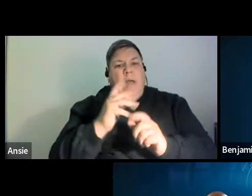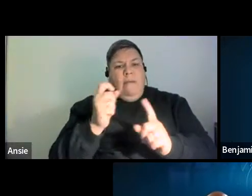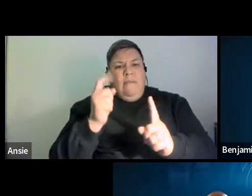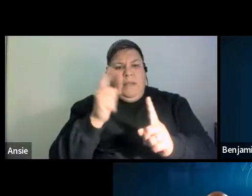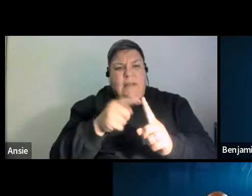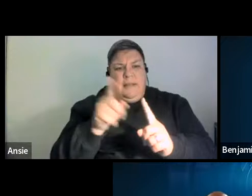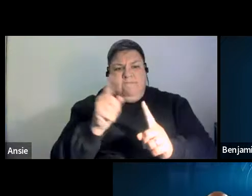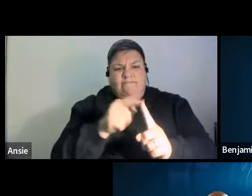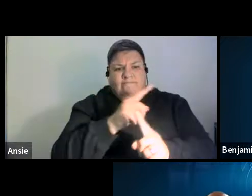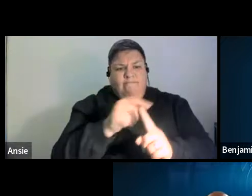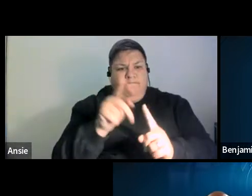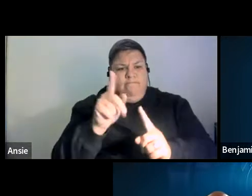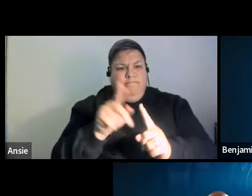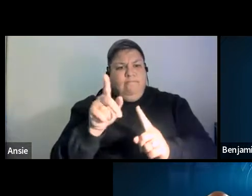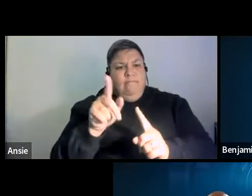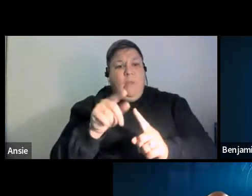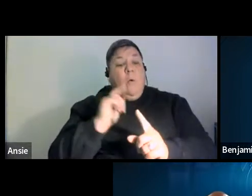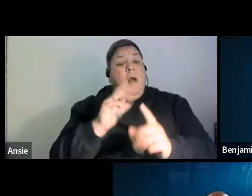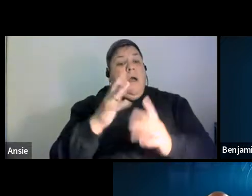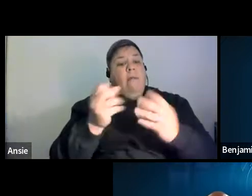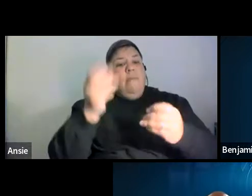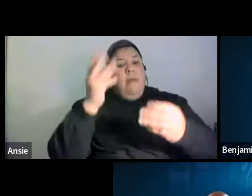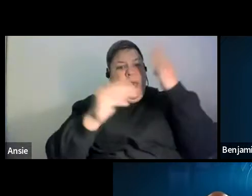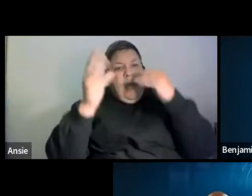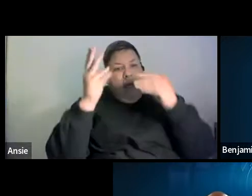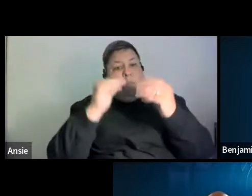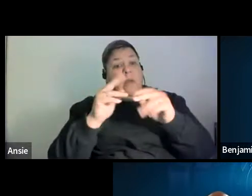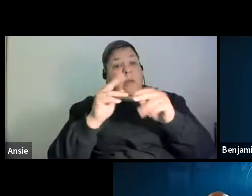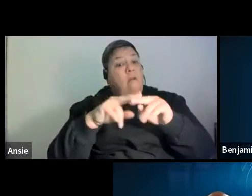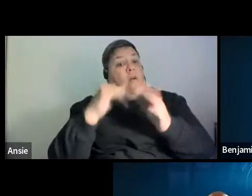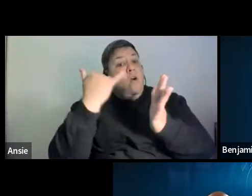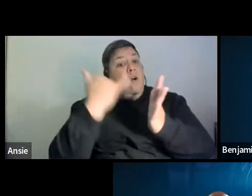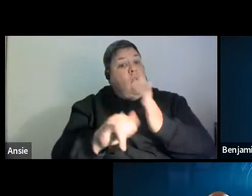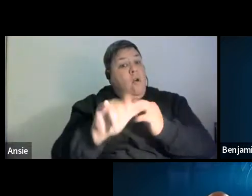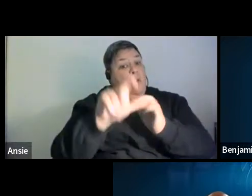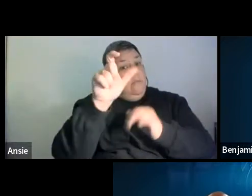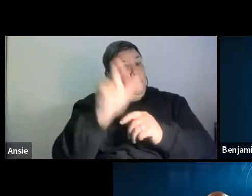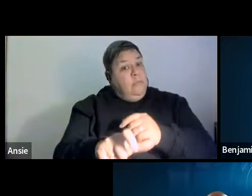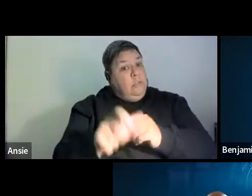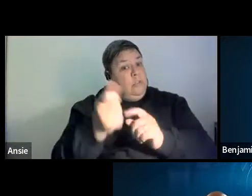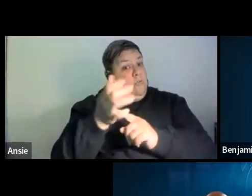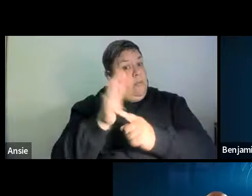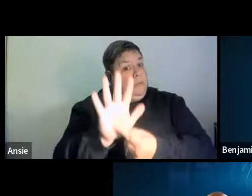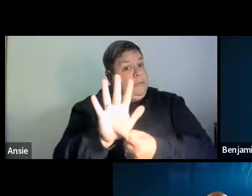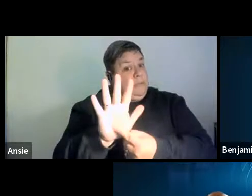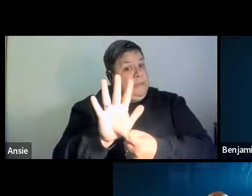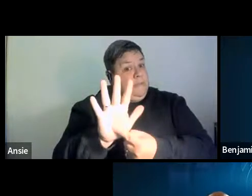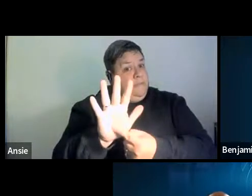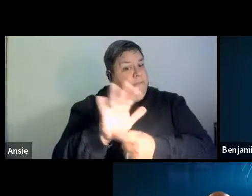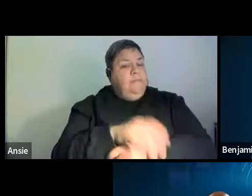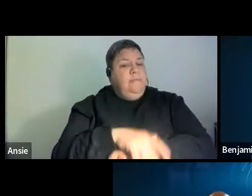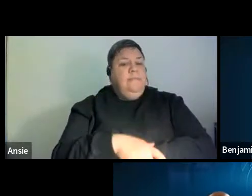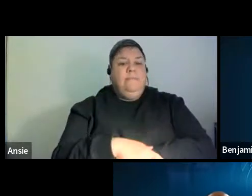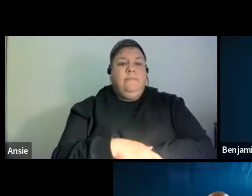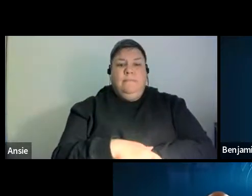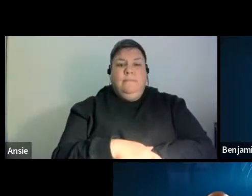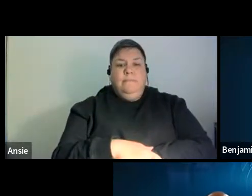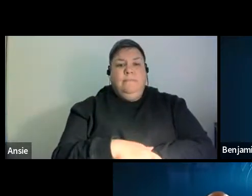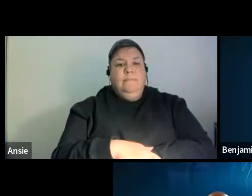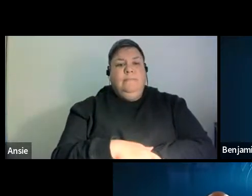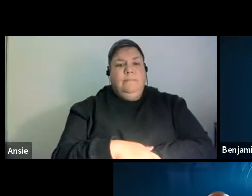provide information to an incorrectly registered representative. Thank you, Program Director.